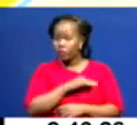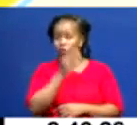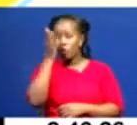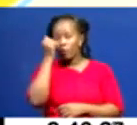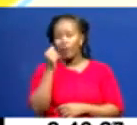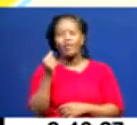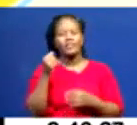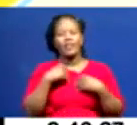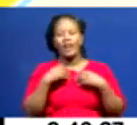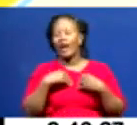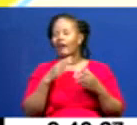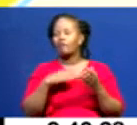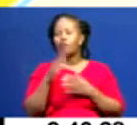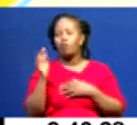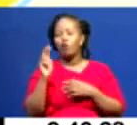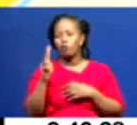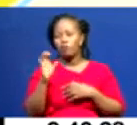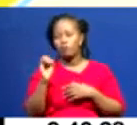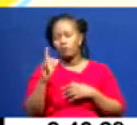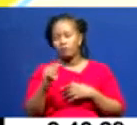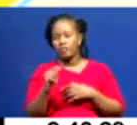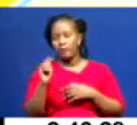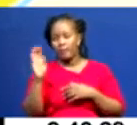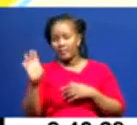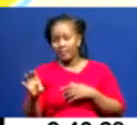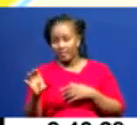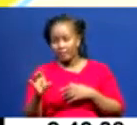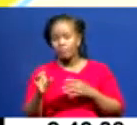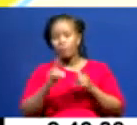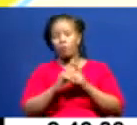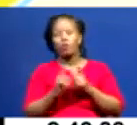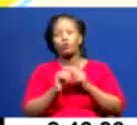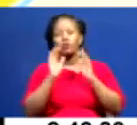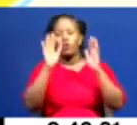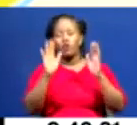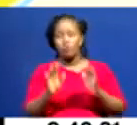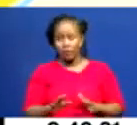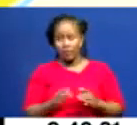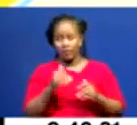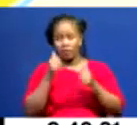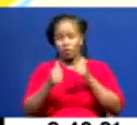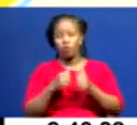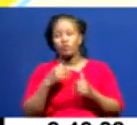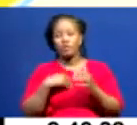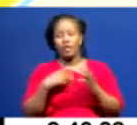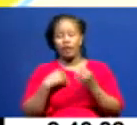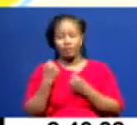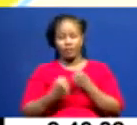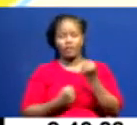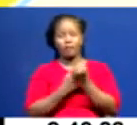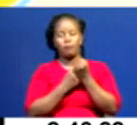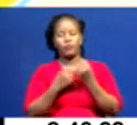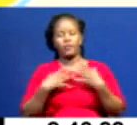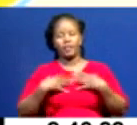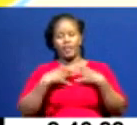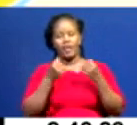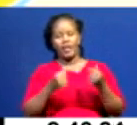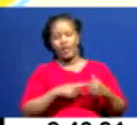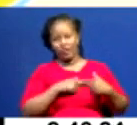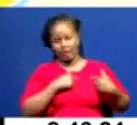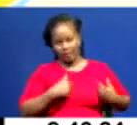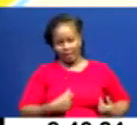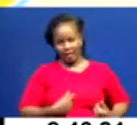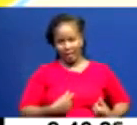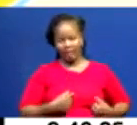rich in vitamin E, an important antioxidant that supports a healthy heart. The expansion of our